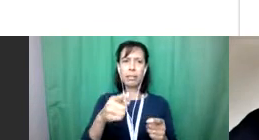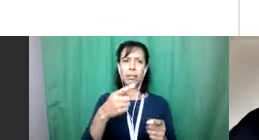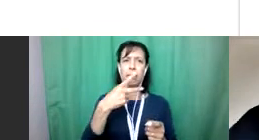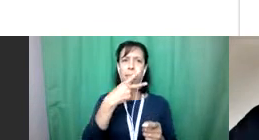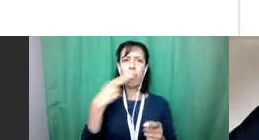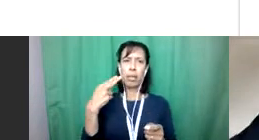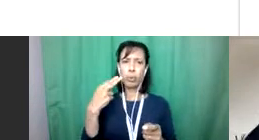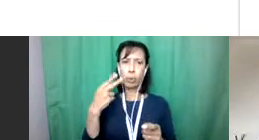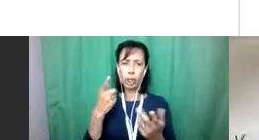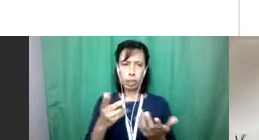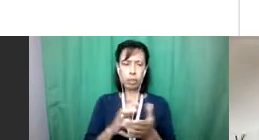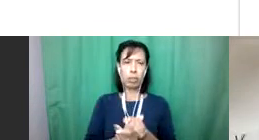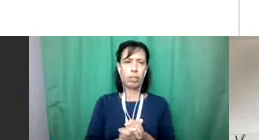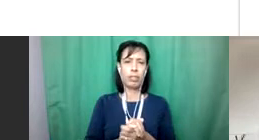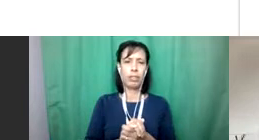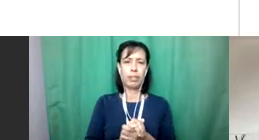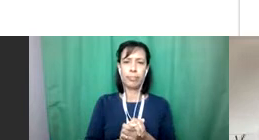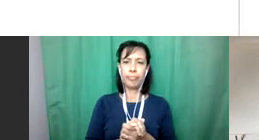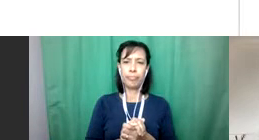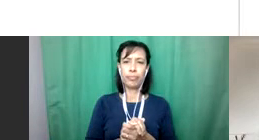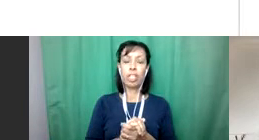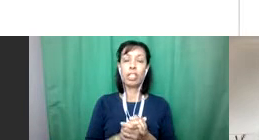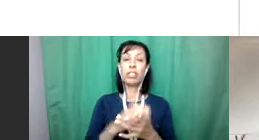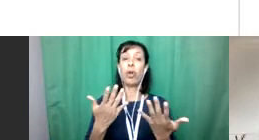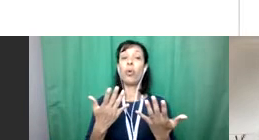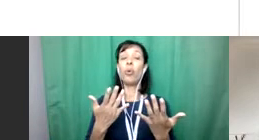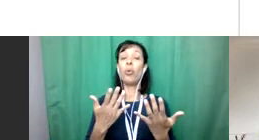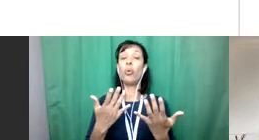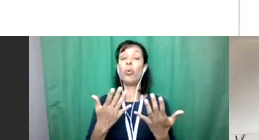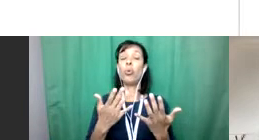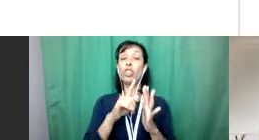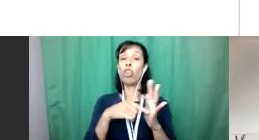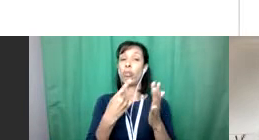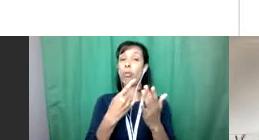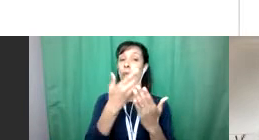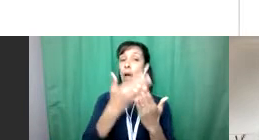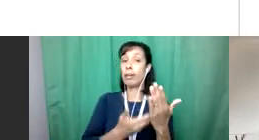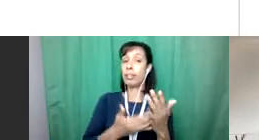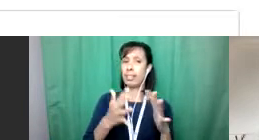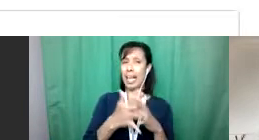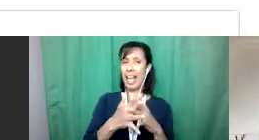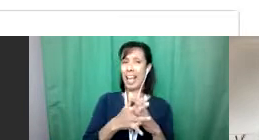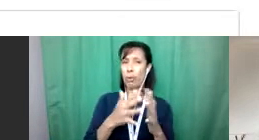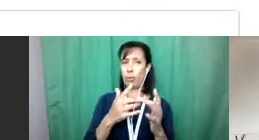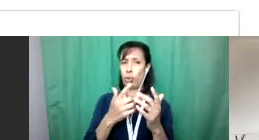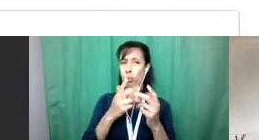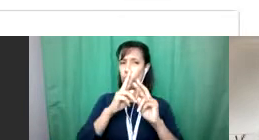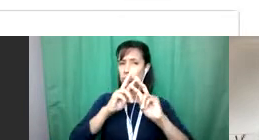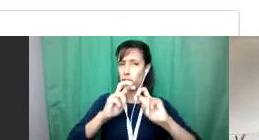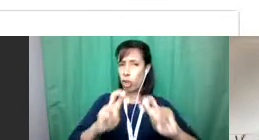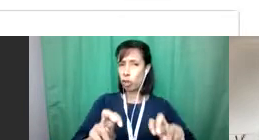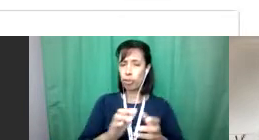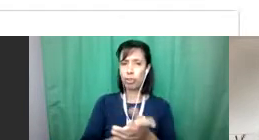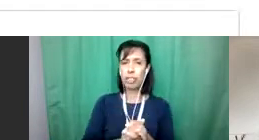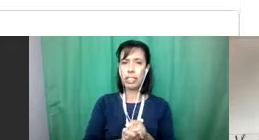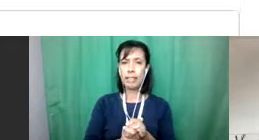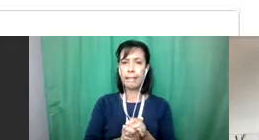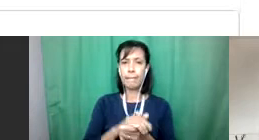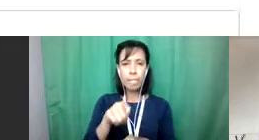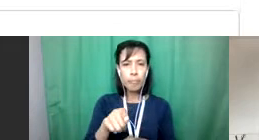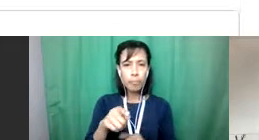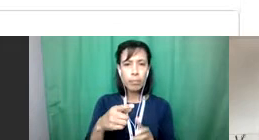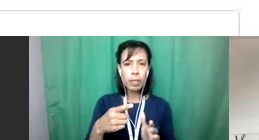So how do you search for journal articles? Okay, here we go. It's pretty straightforward. Andrew. So,